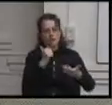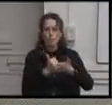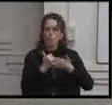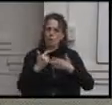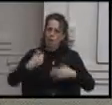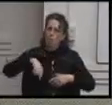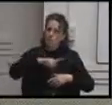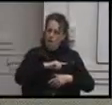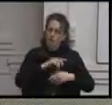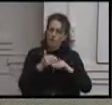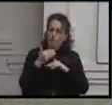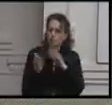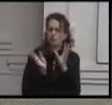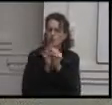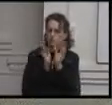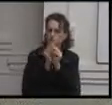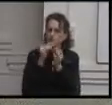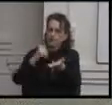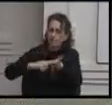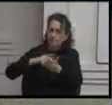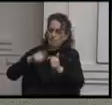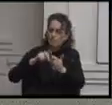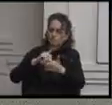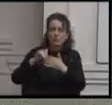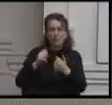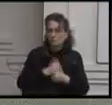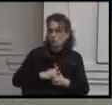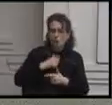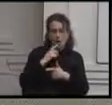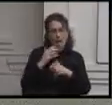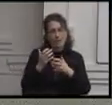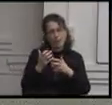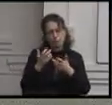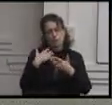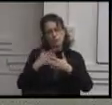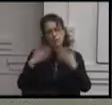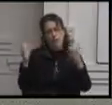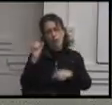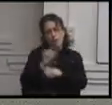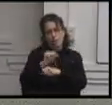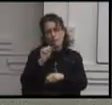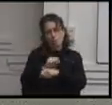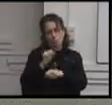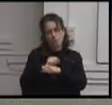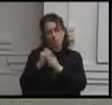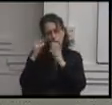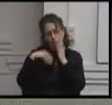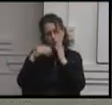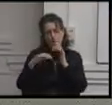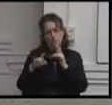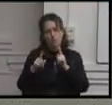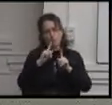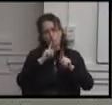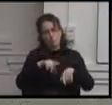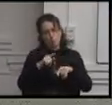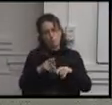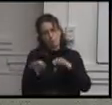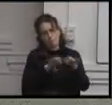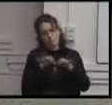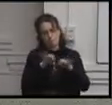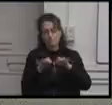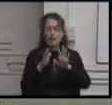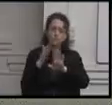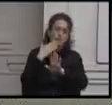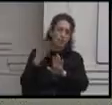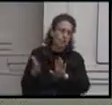the 16th. And I'm just sorry that it's so much work to come and explain the need for that. Yeah, we got a lot to do. I